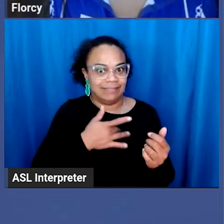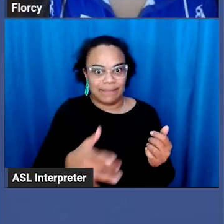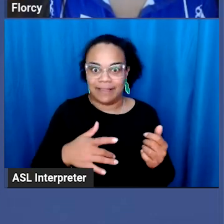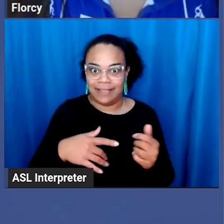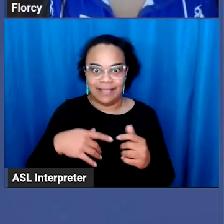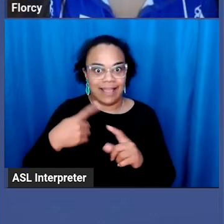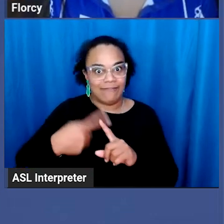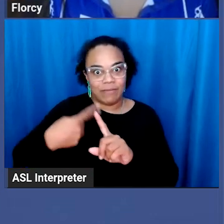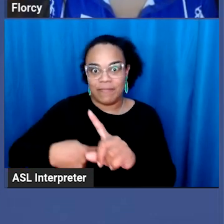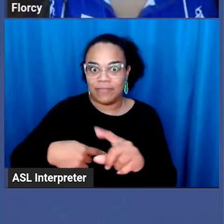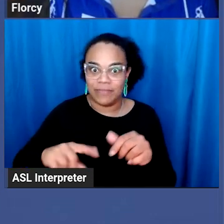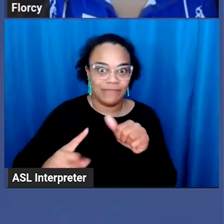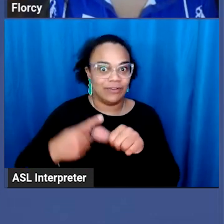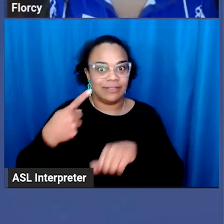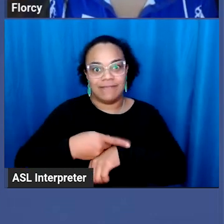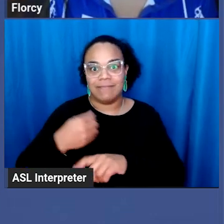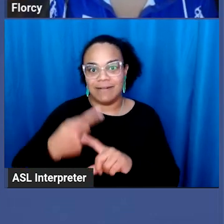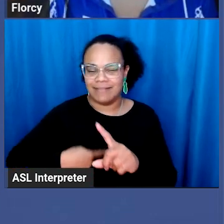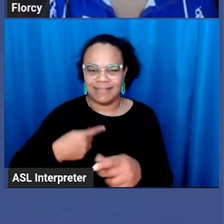And